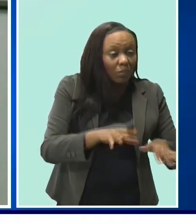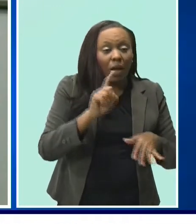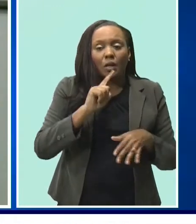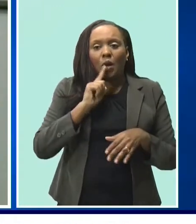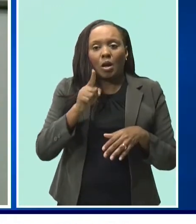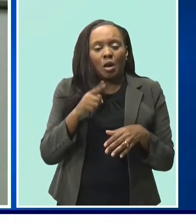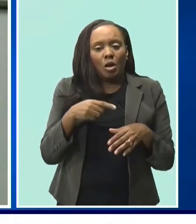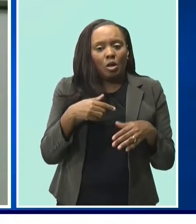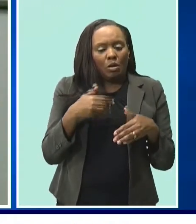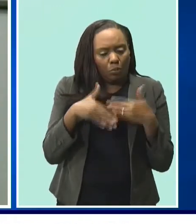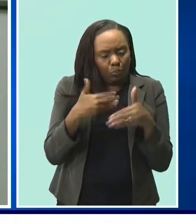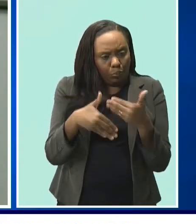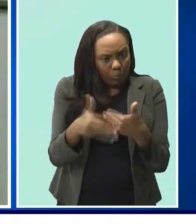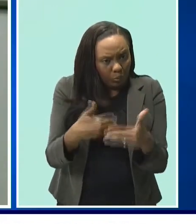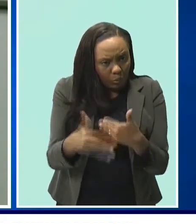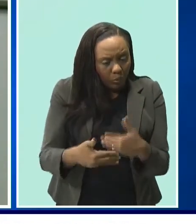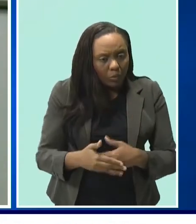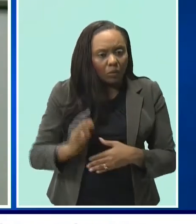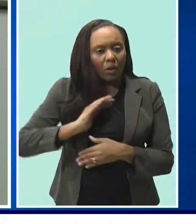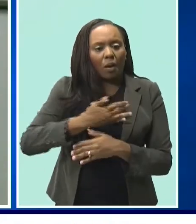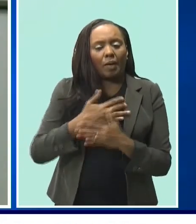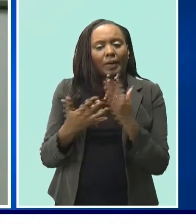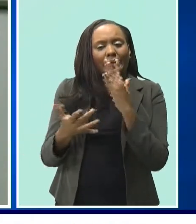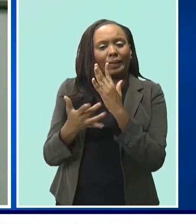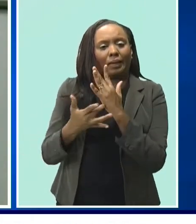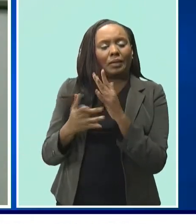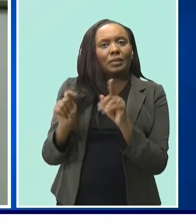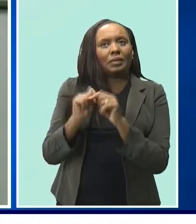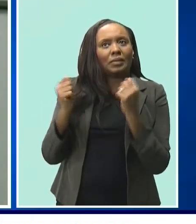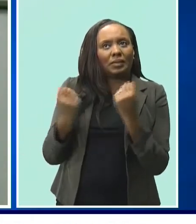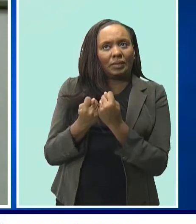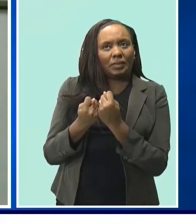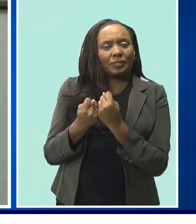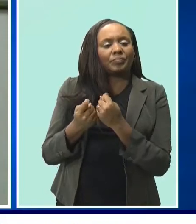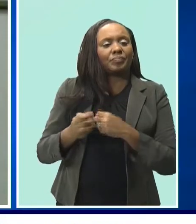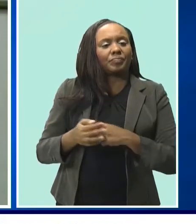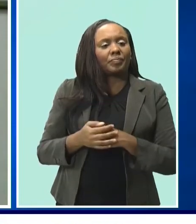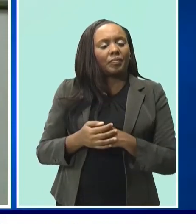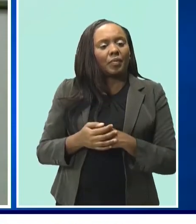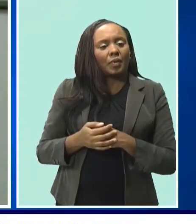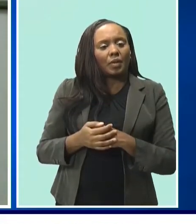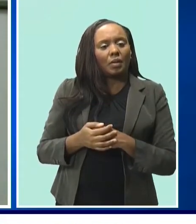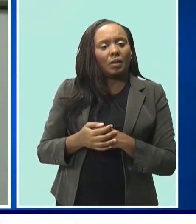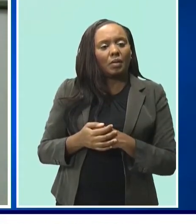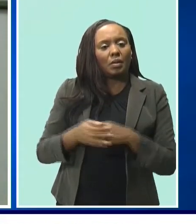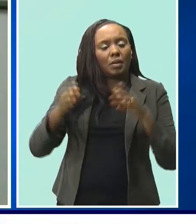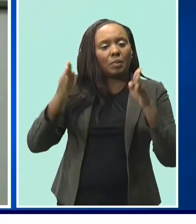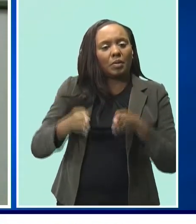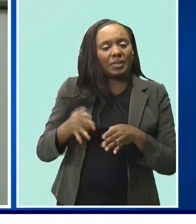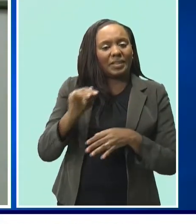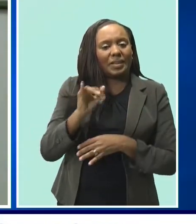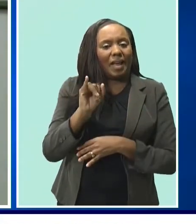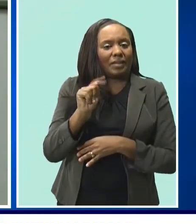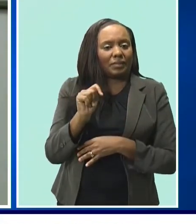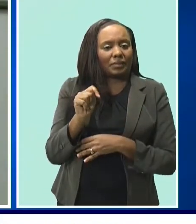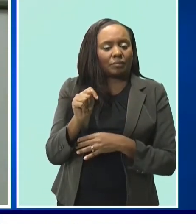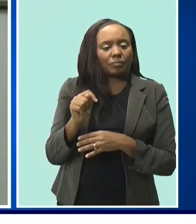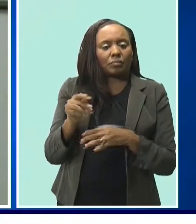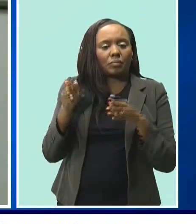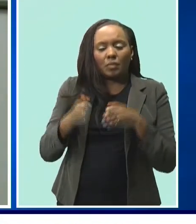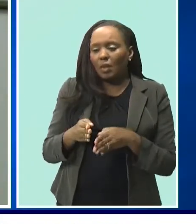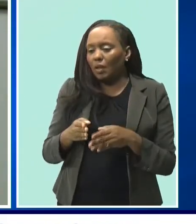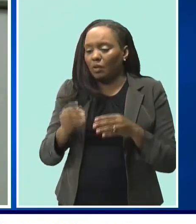a 20% or more increase in production. He says he has been in dialogue with dairy farmers about their concerns, especially in